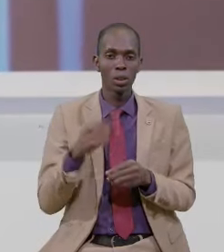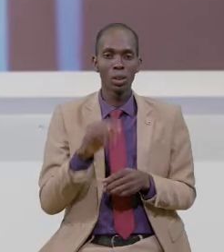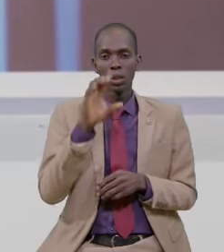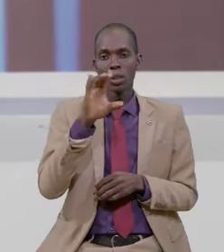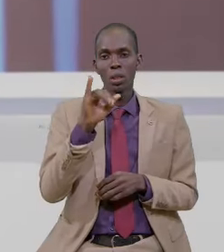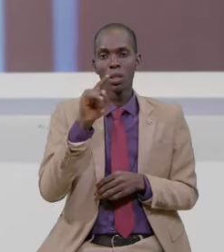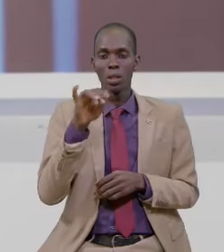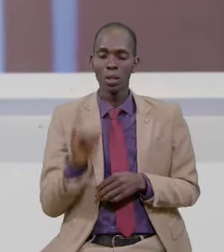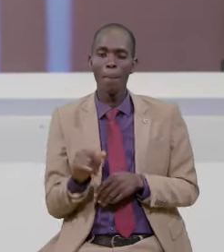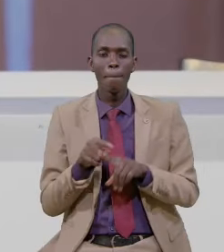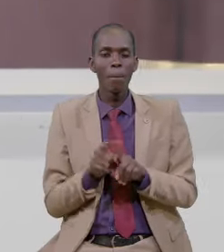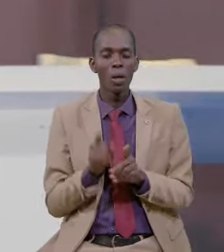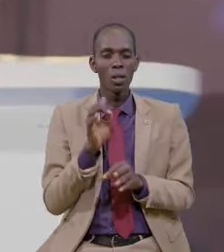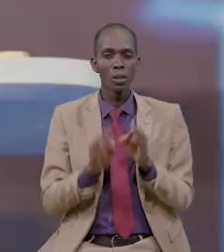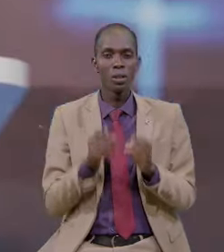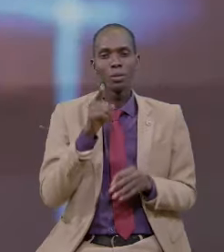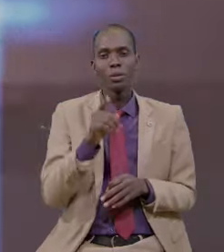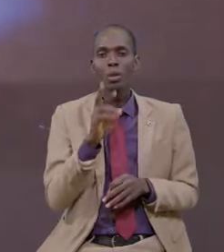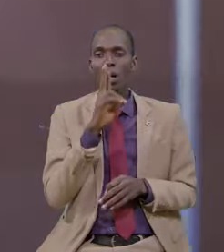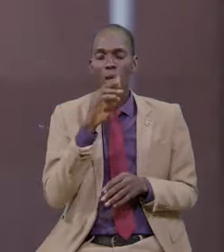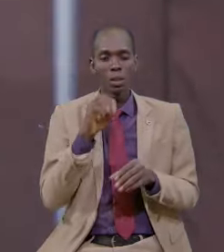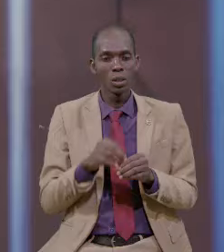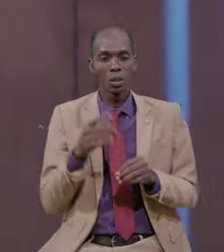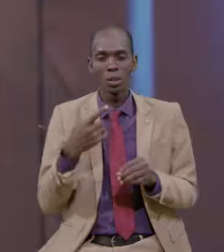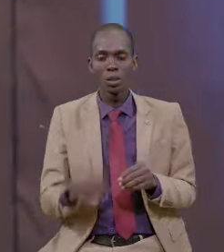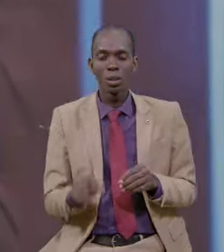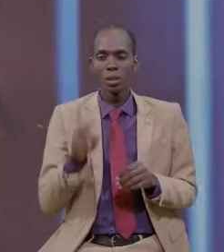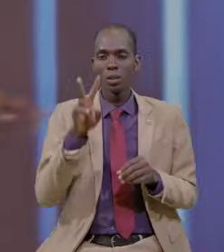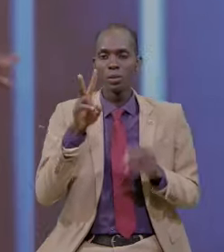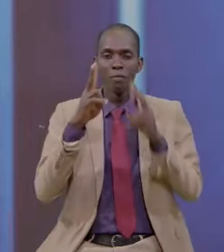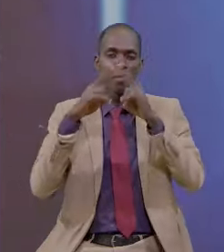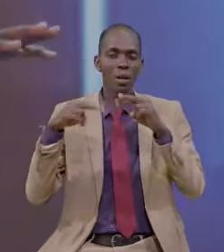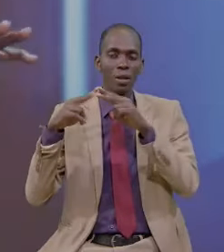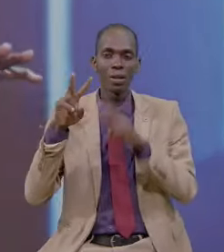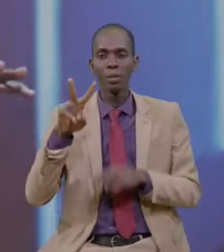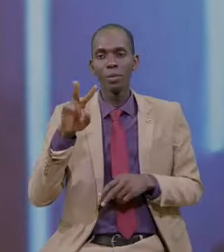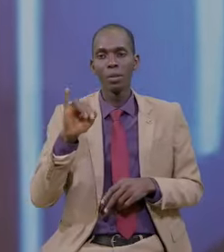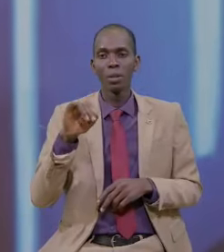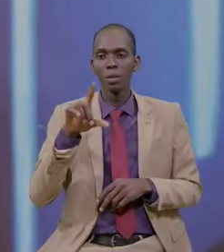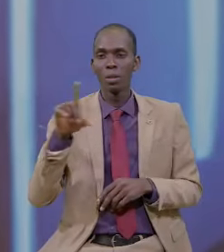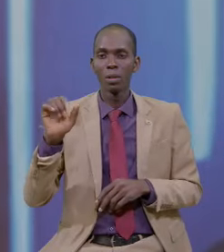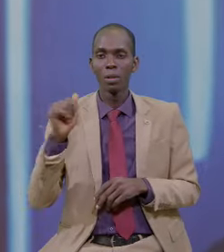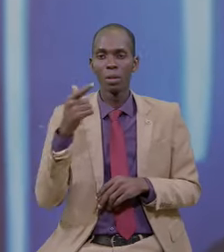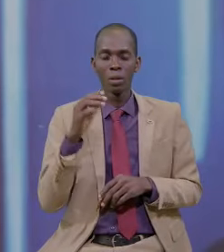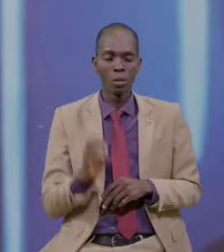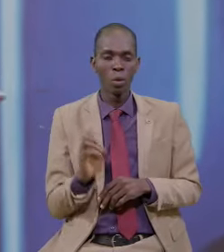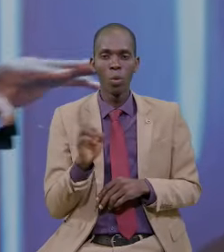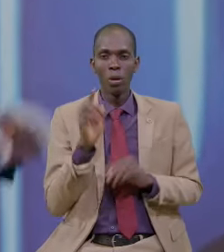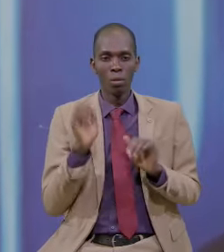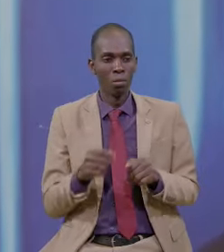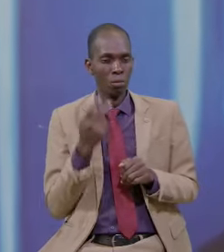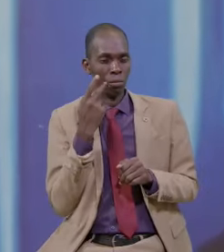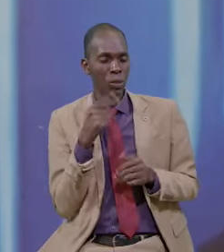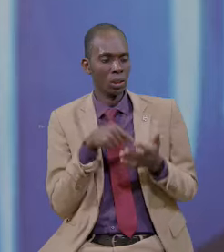the locality, if you are in the village, where you confront this power, this